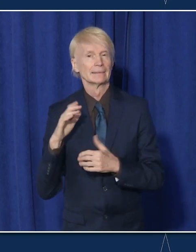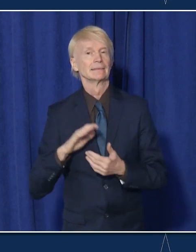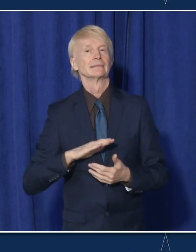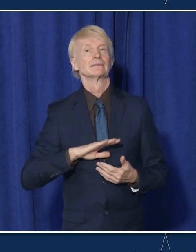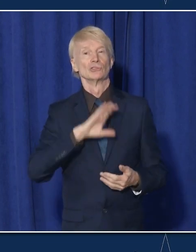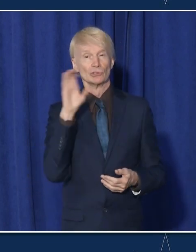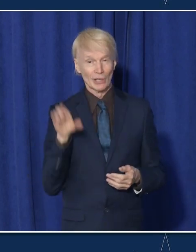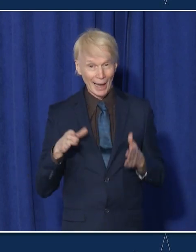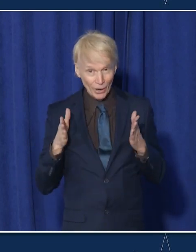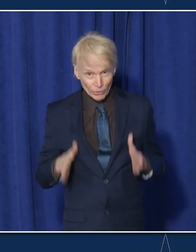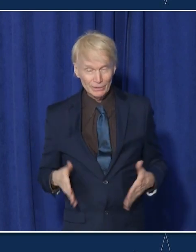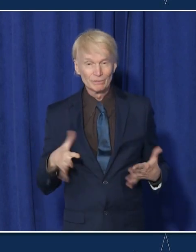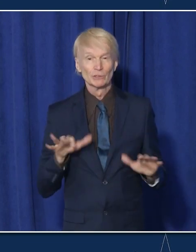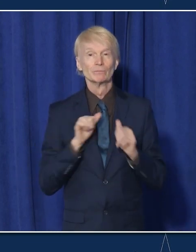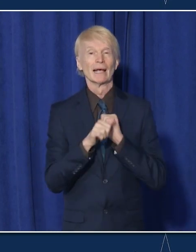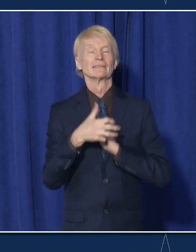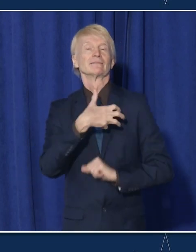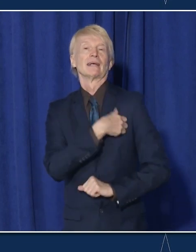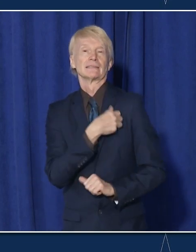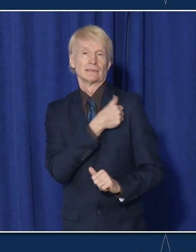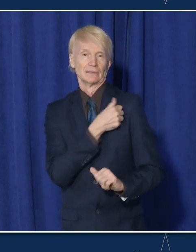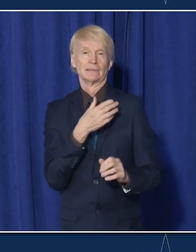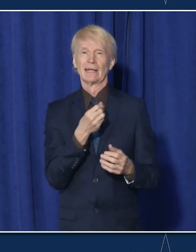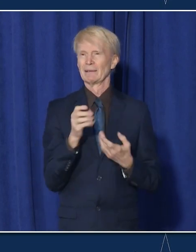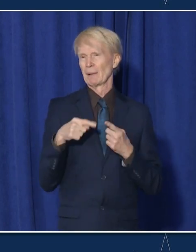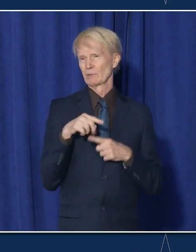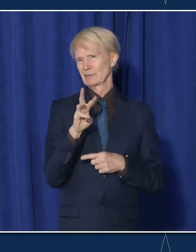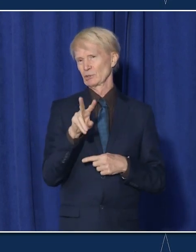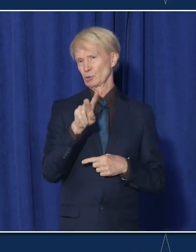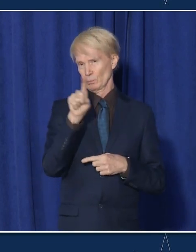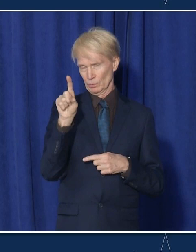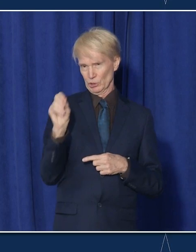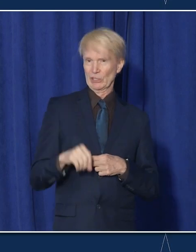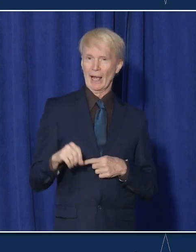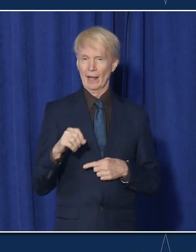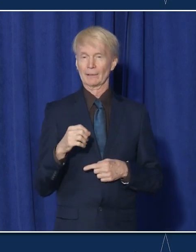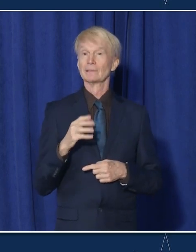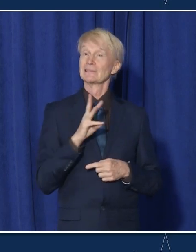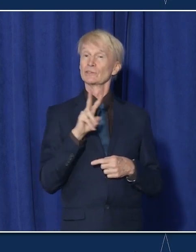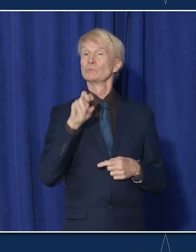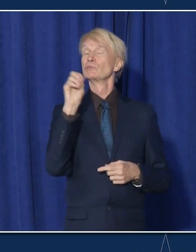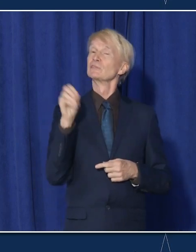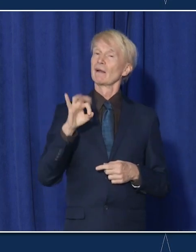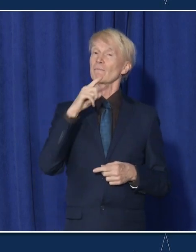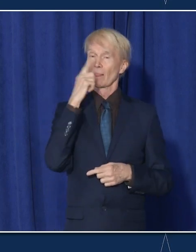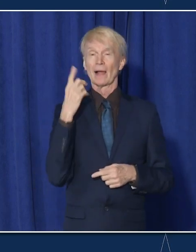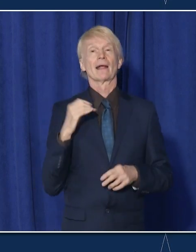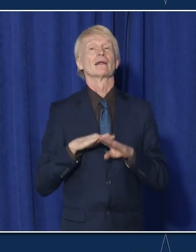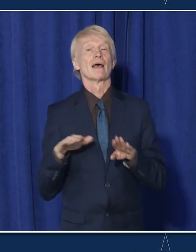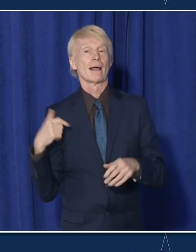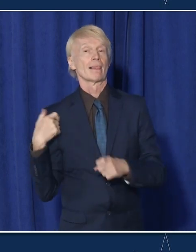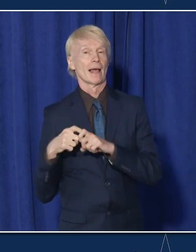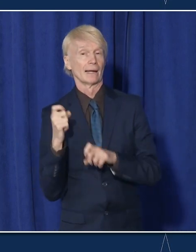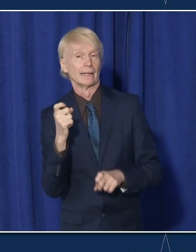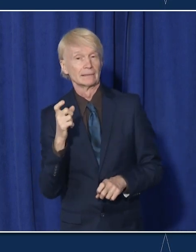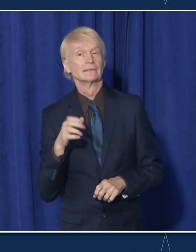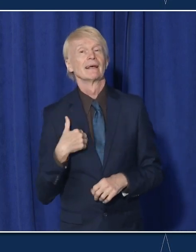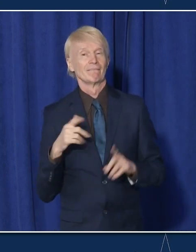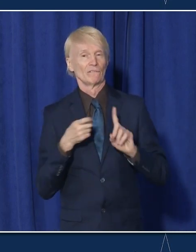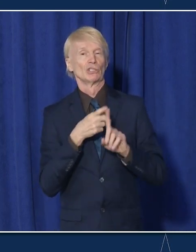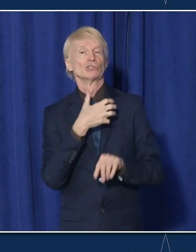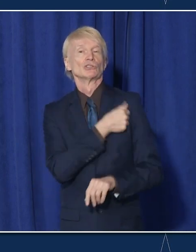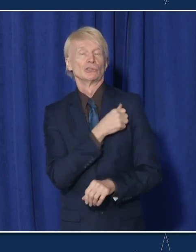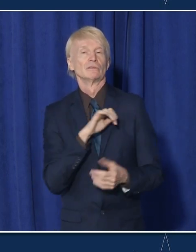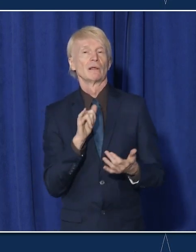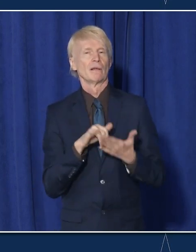been vaccinated, and about 62% of Black non-Latinx Chicagoans have had that first dose of vaccine. And